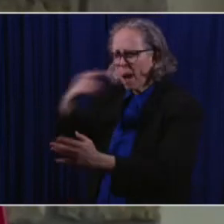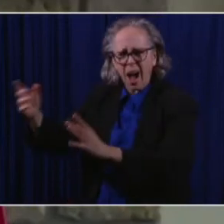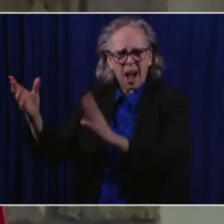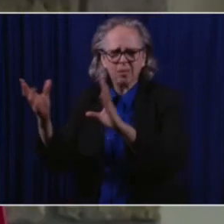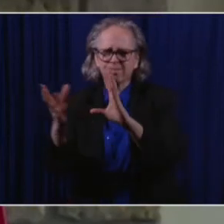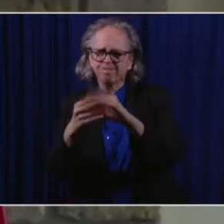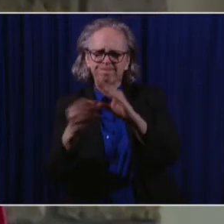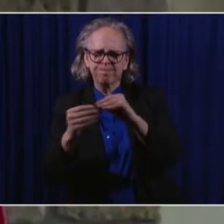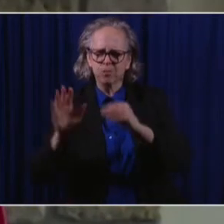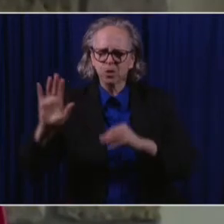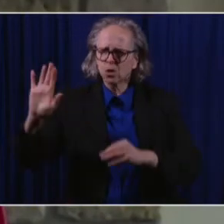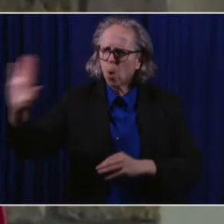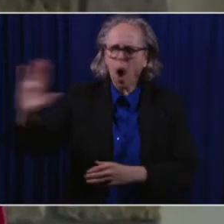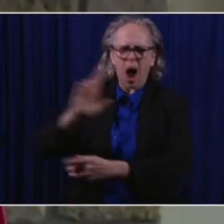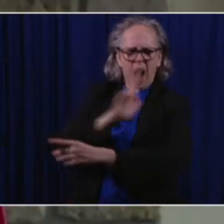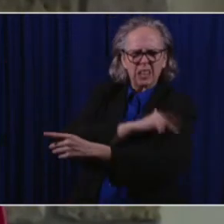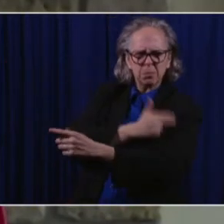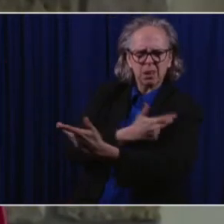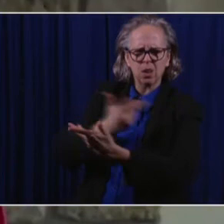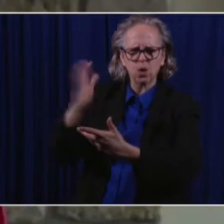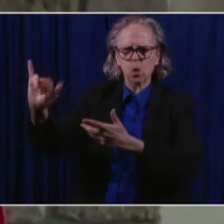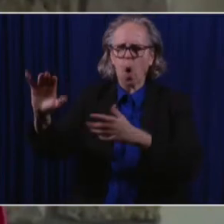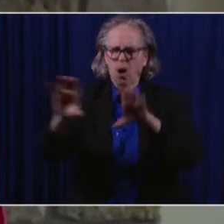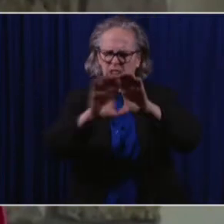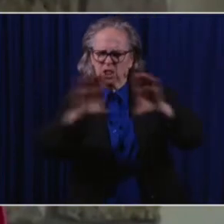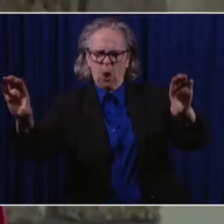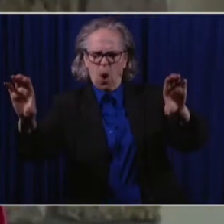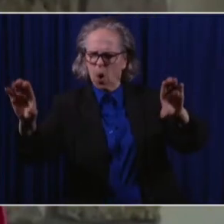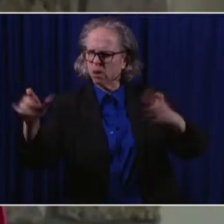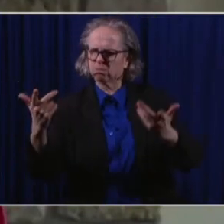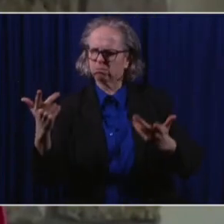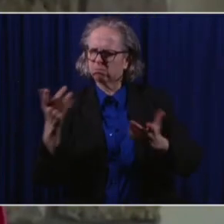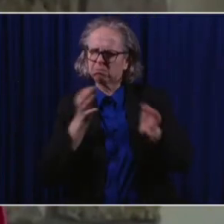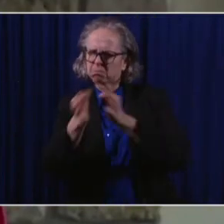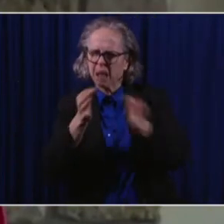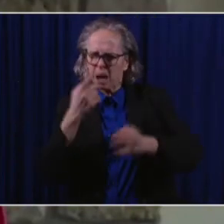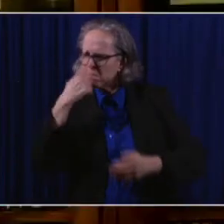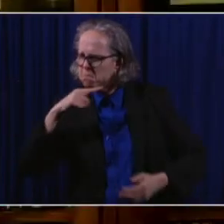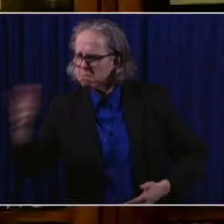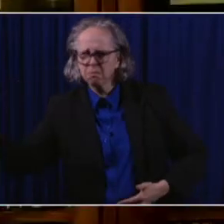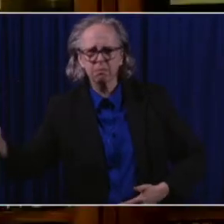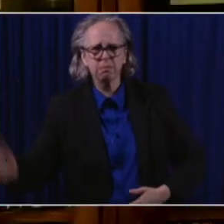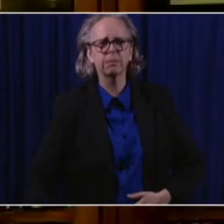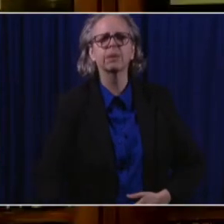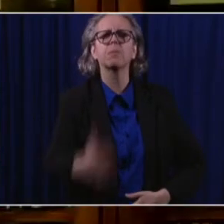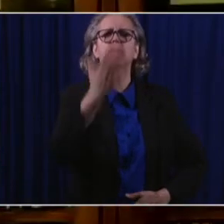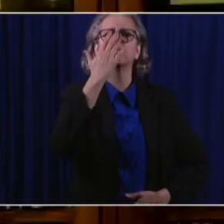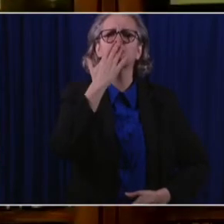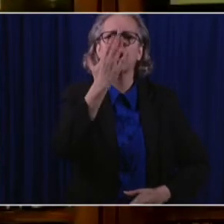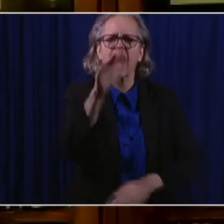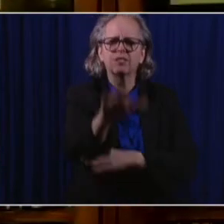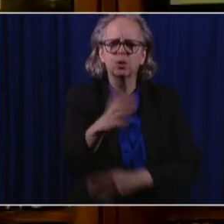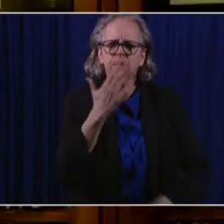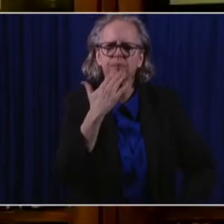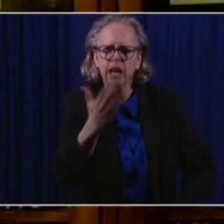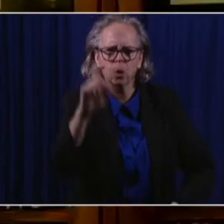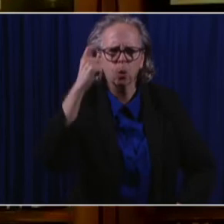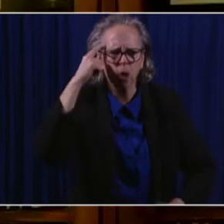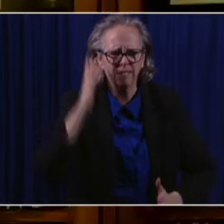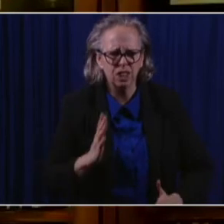but also in your whole zone? Good afternoon, Governor. Thank you for the opportunity to be here. And I would echo everything that